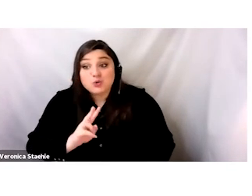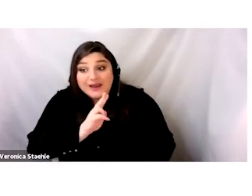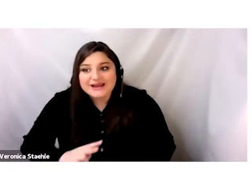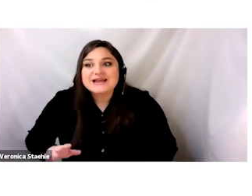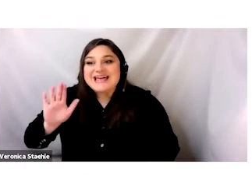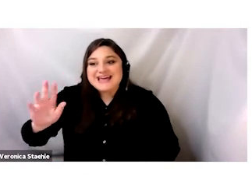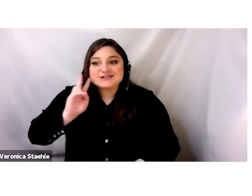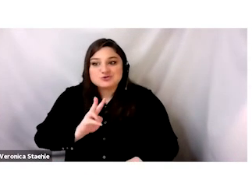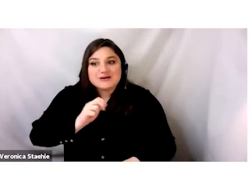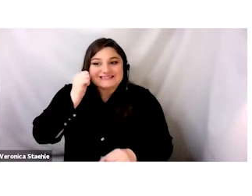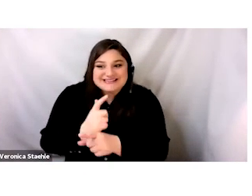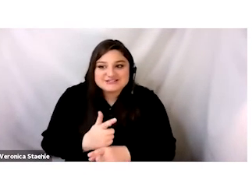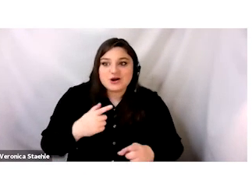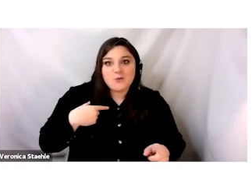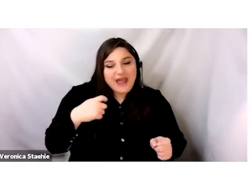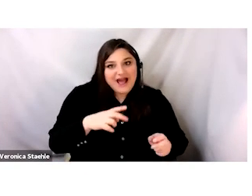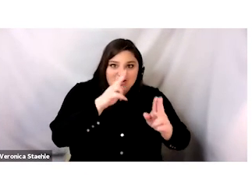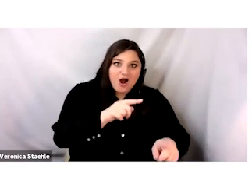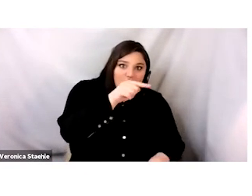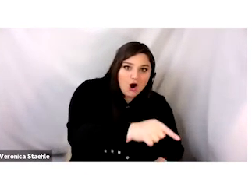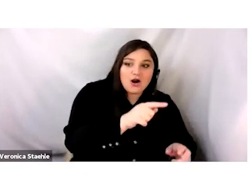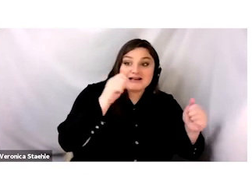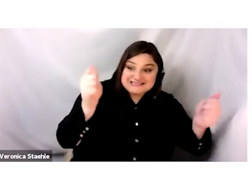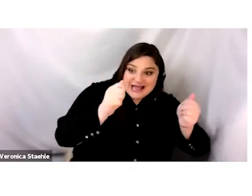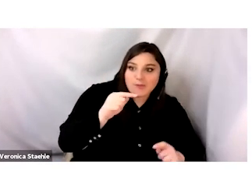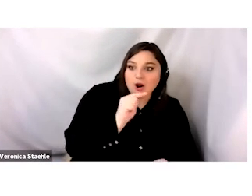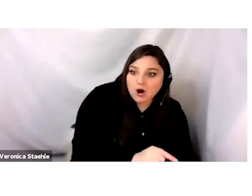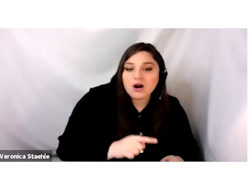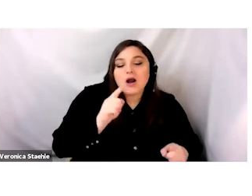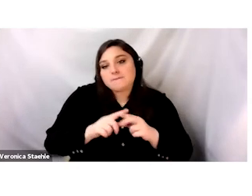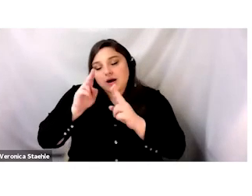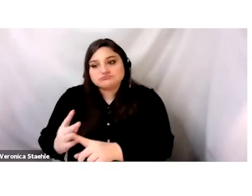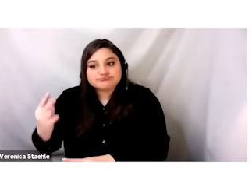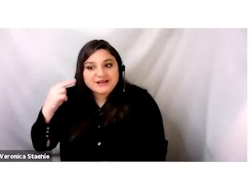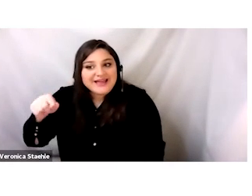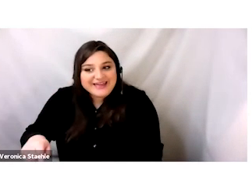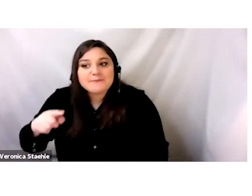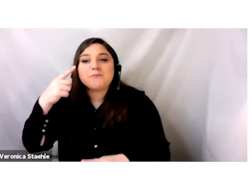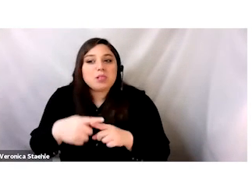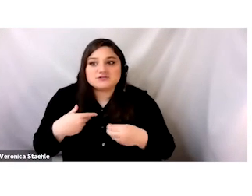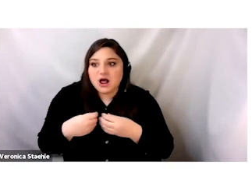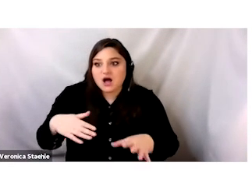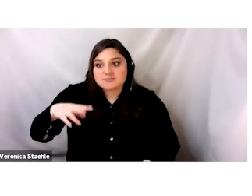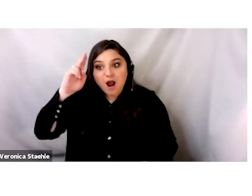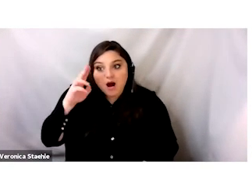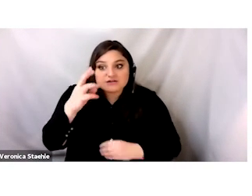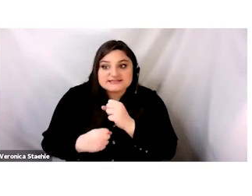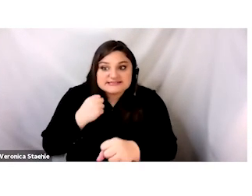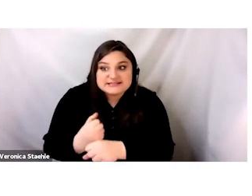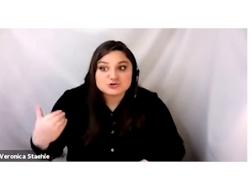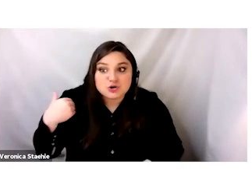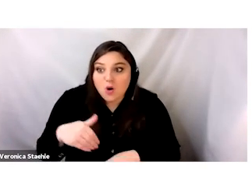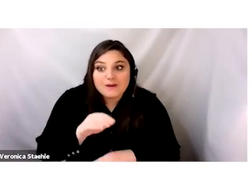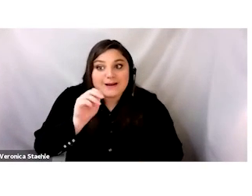her at the same time of remembering him. There's also the month that I lost my uncle 6 years ago due